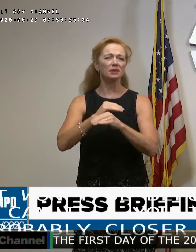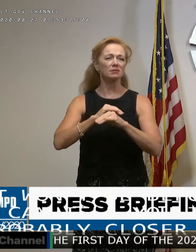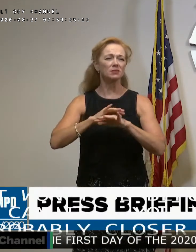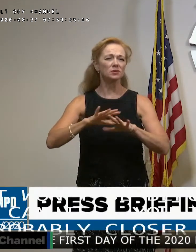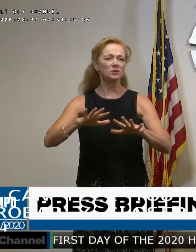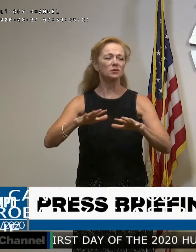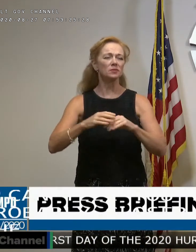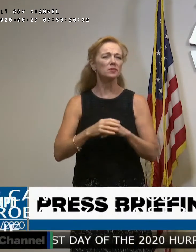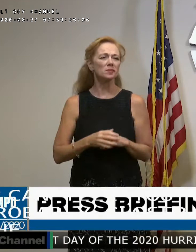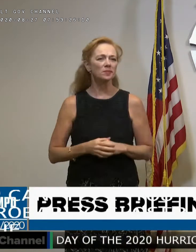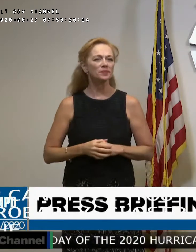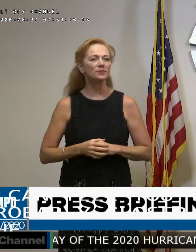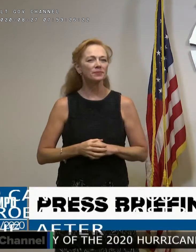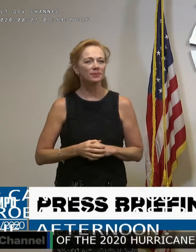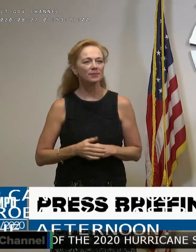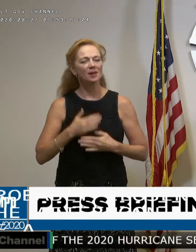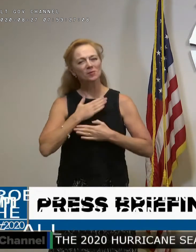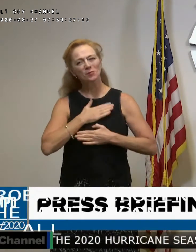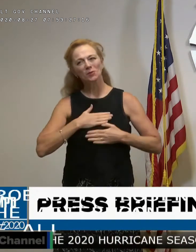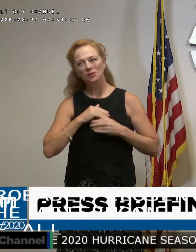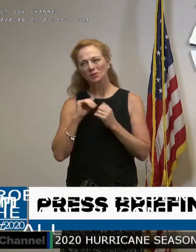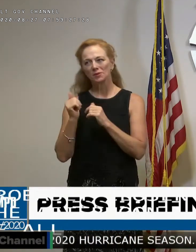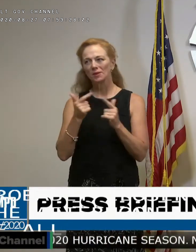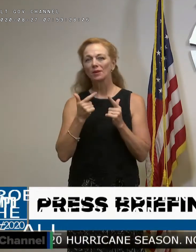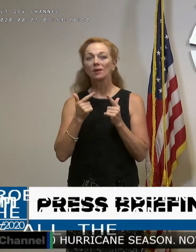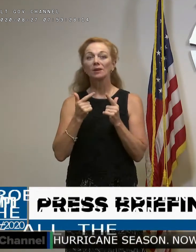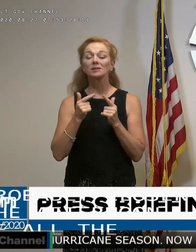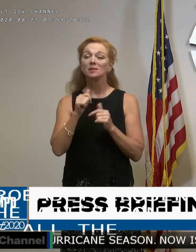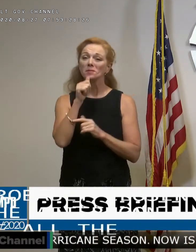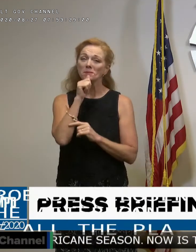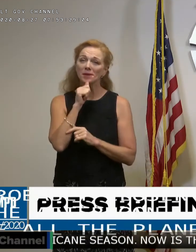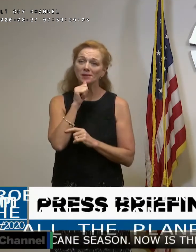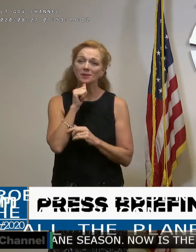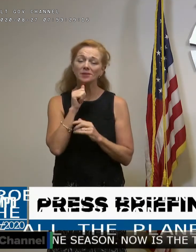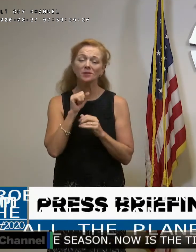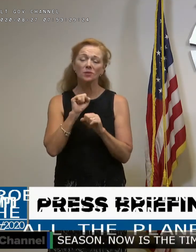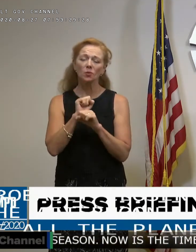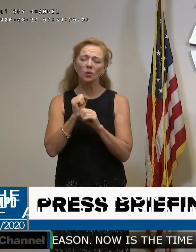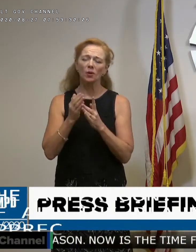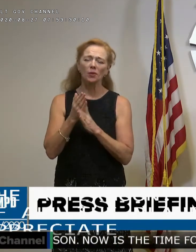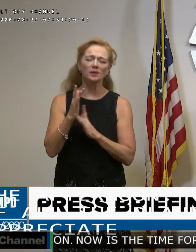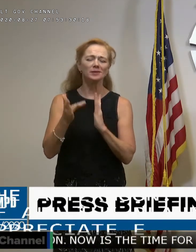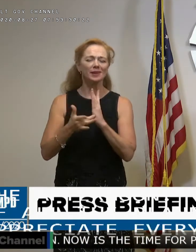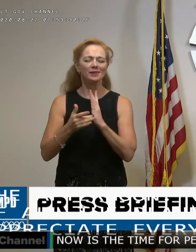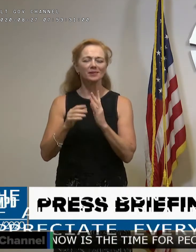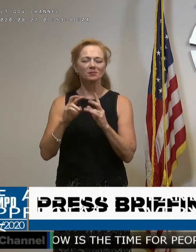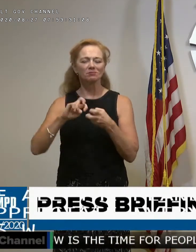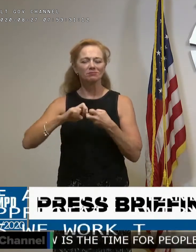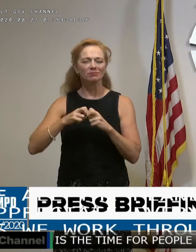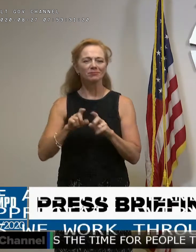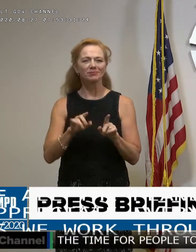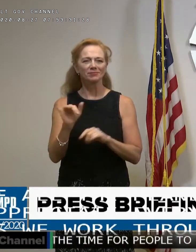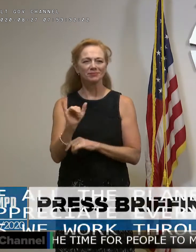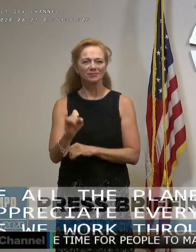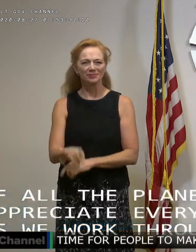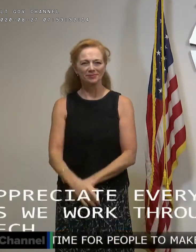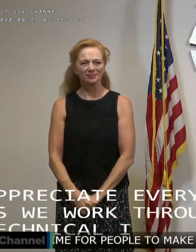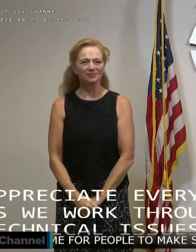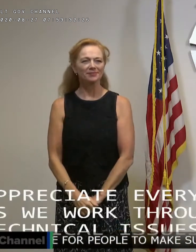if all the planets align. All right? Appreciate everyone's patience as we work through some of these technical issues, too.